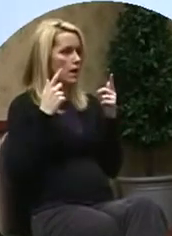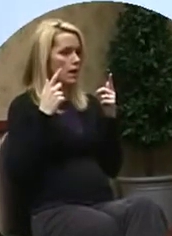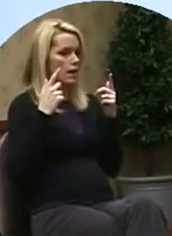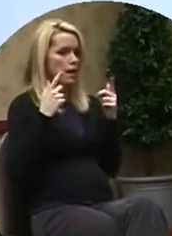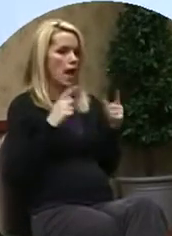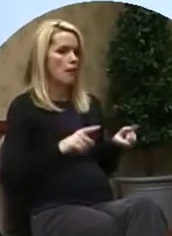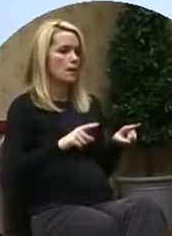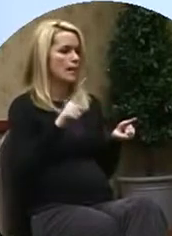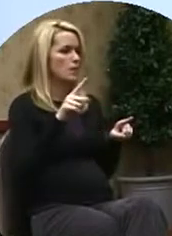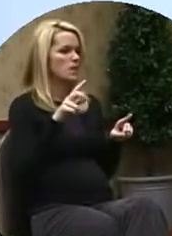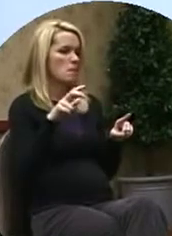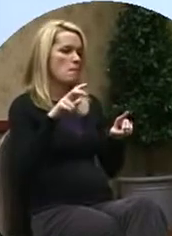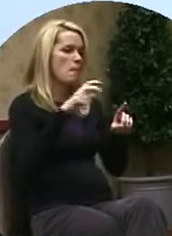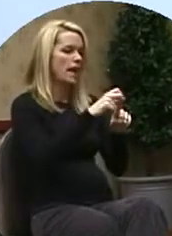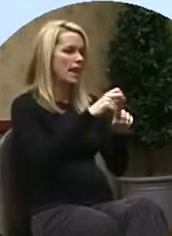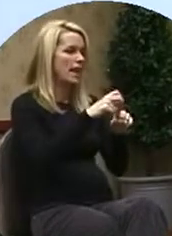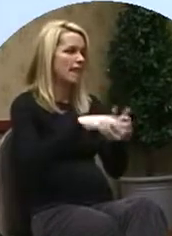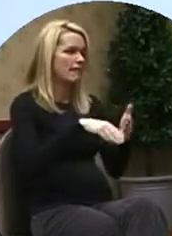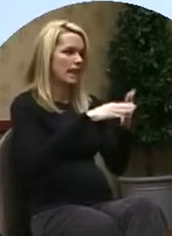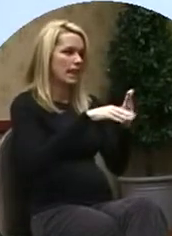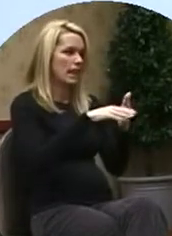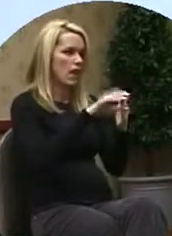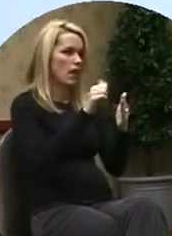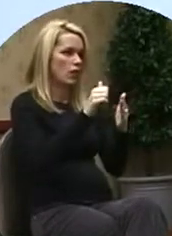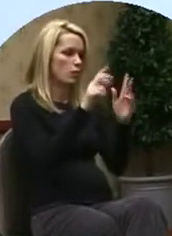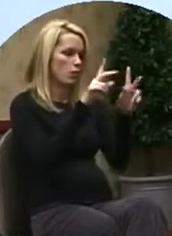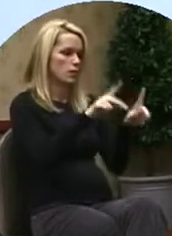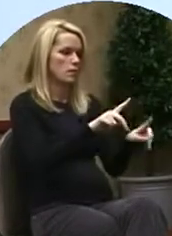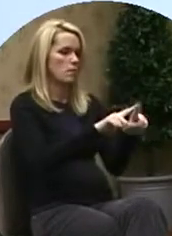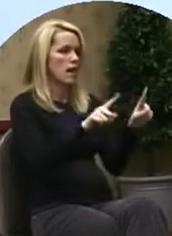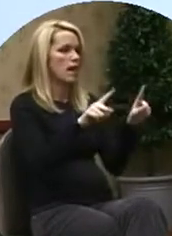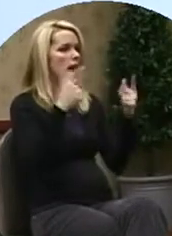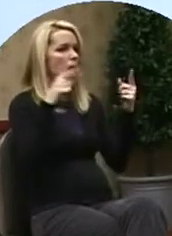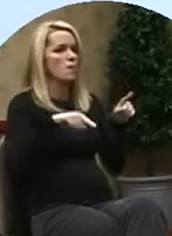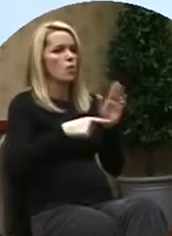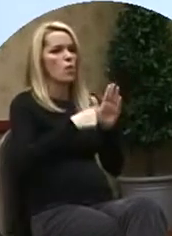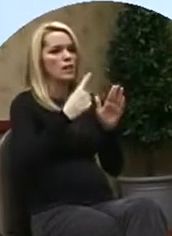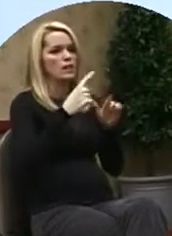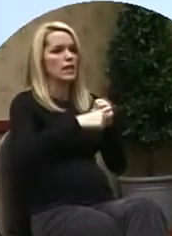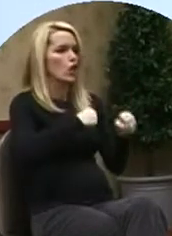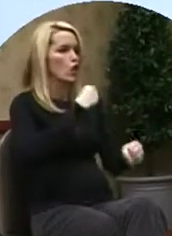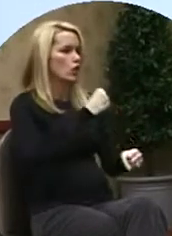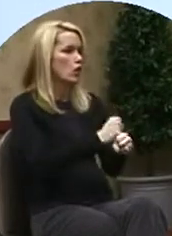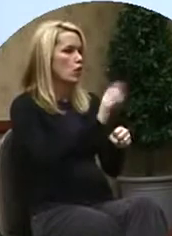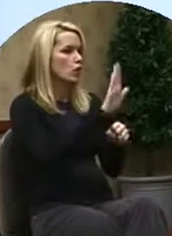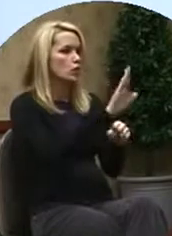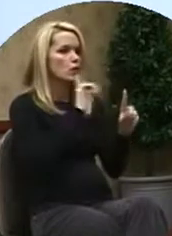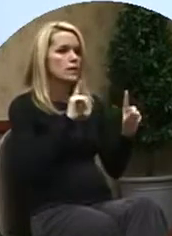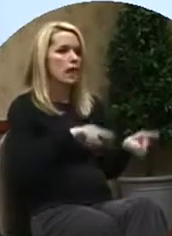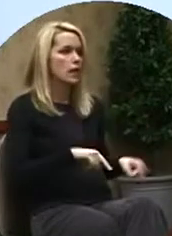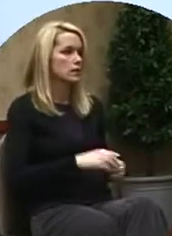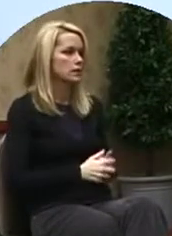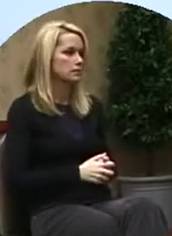he was biting and kicking somebody, but it only happened once a year? What are you going to say?